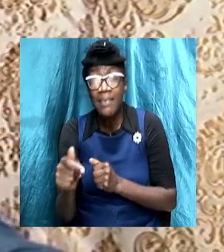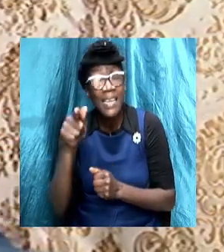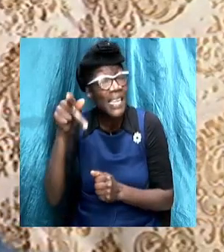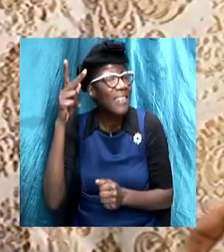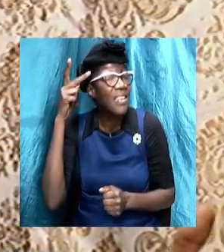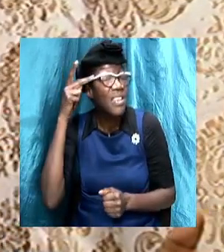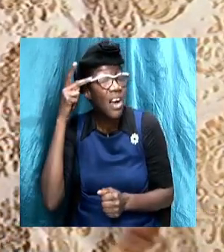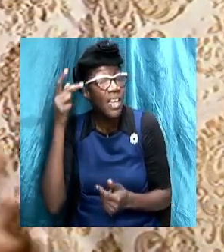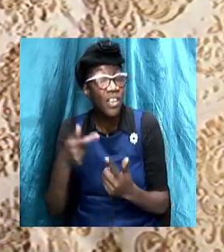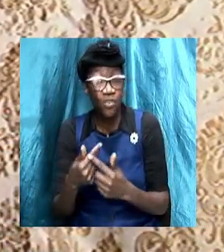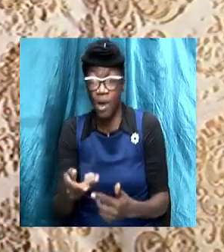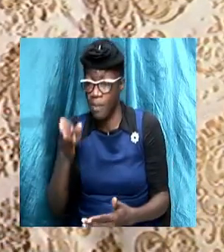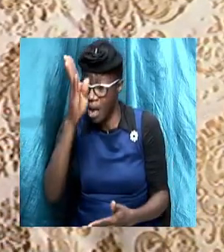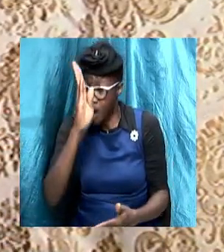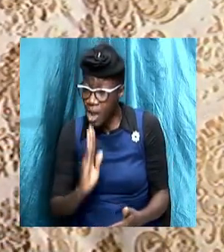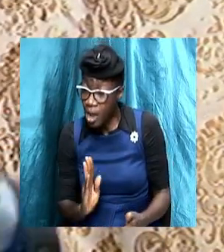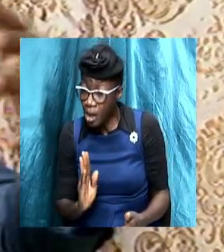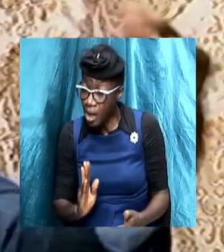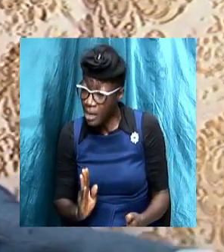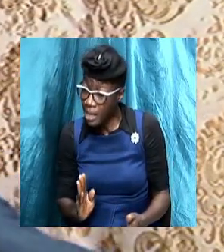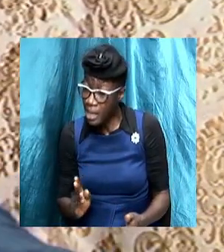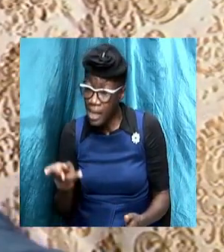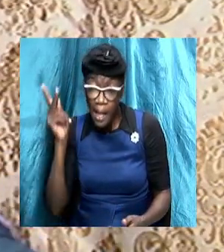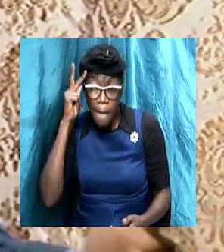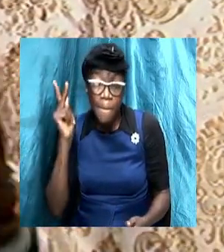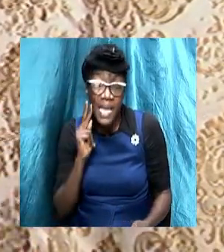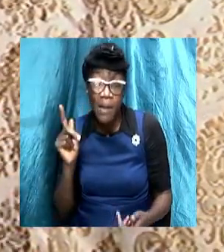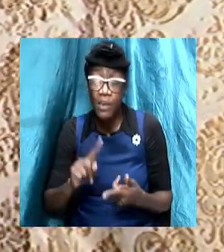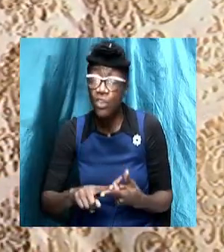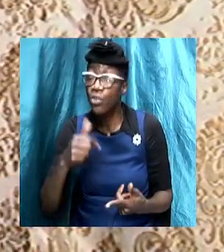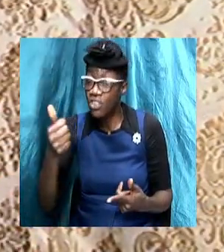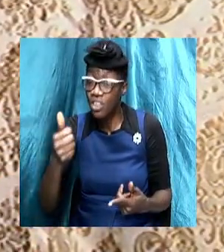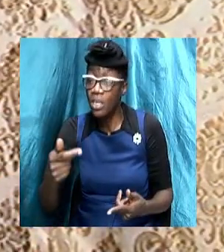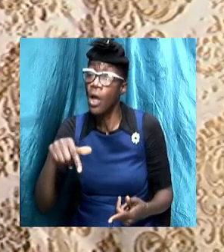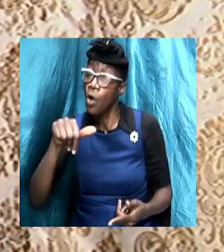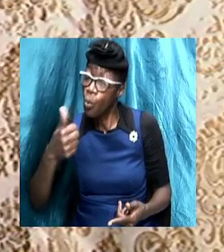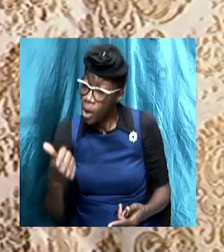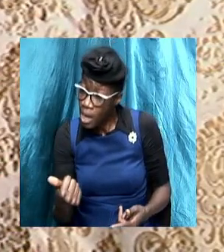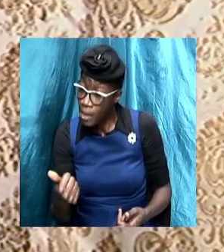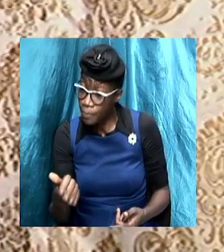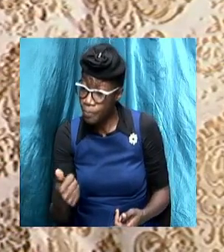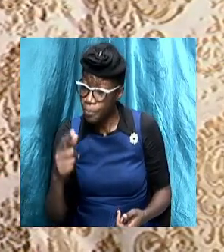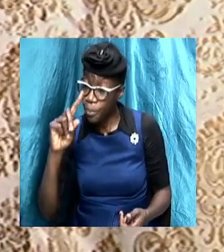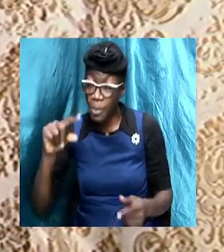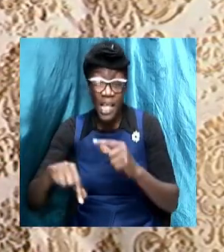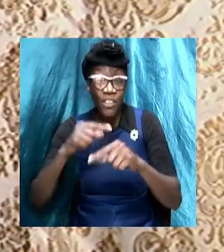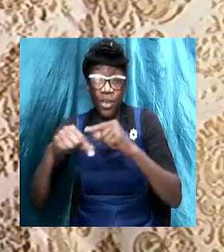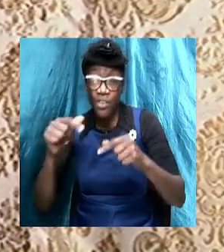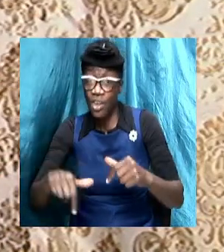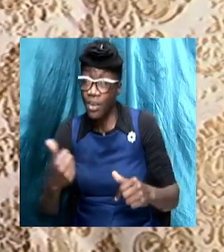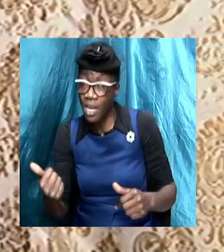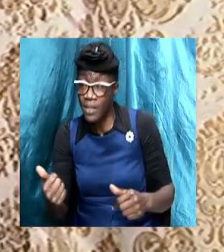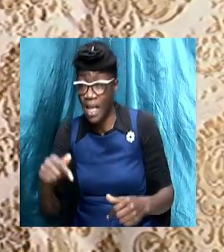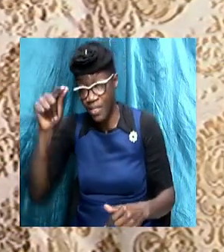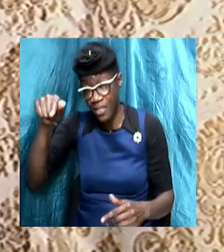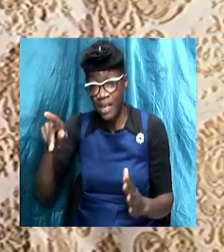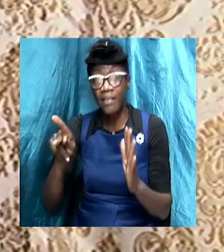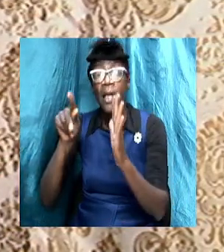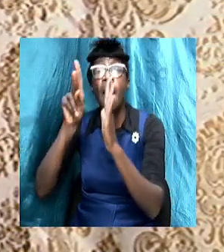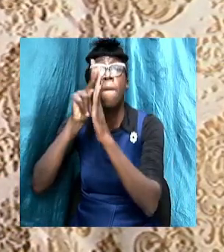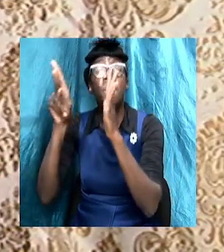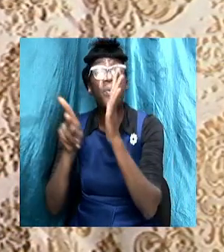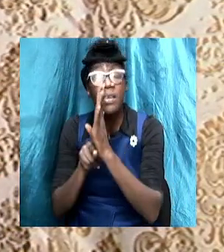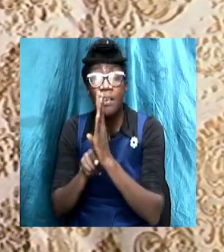godly parents to his children, from one generation to the other. This is a principle that we're going to be talking about